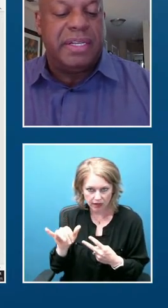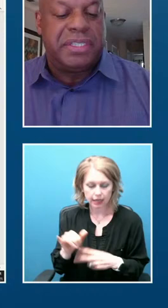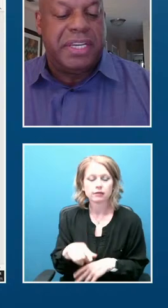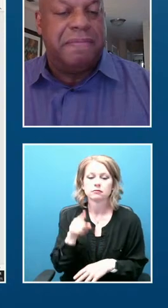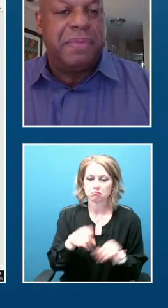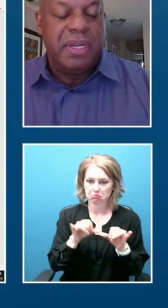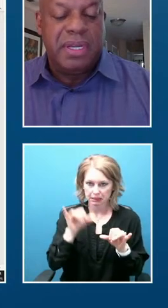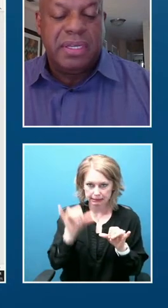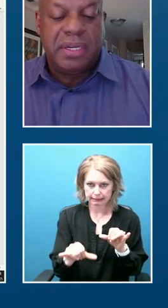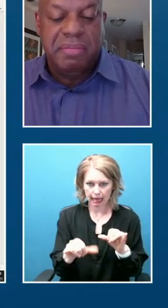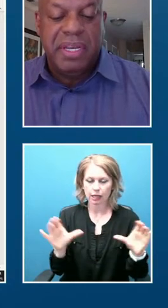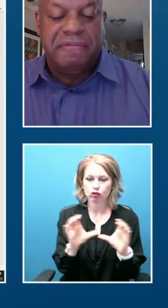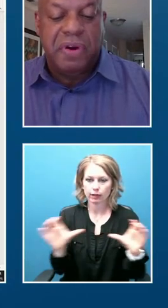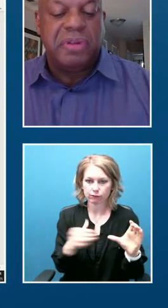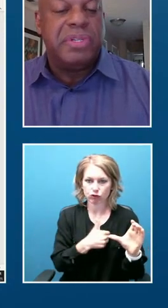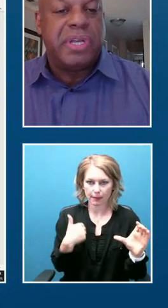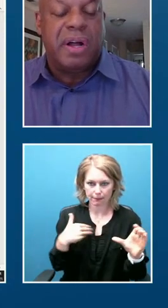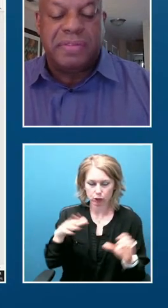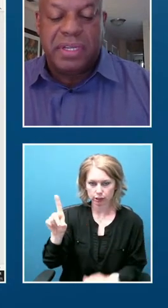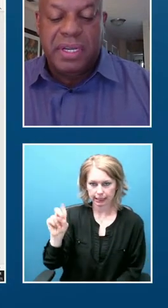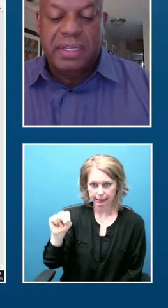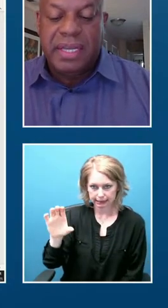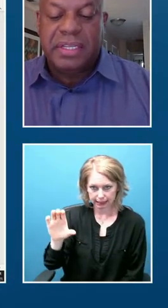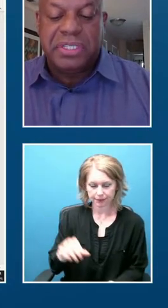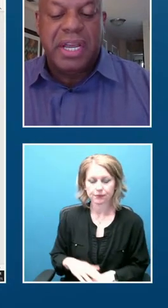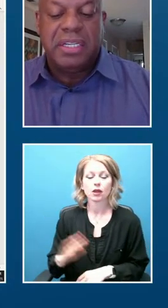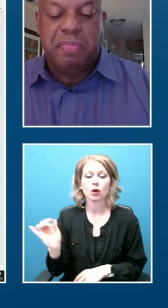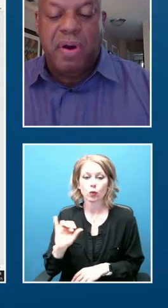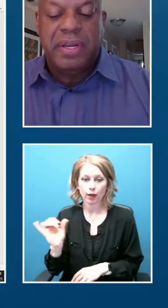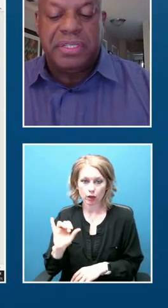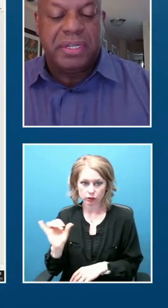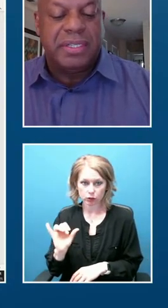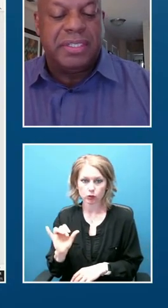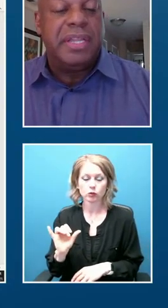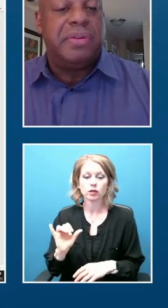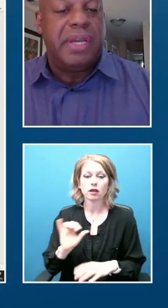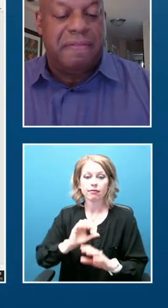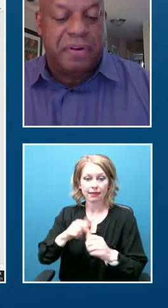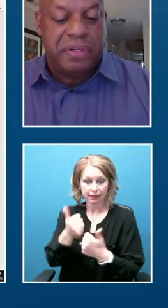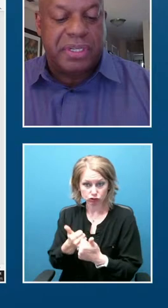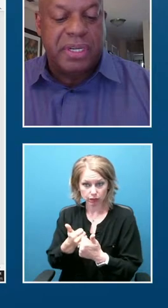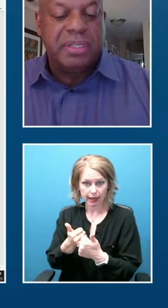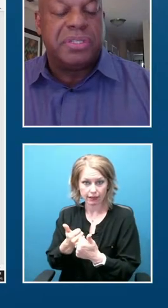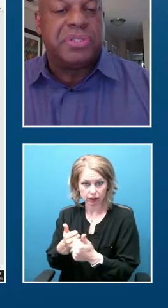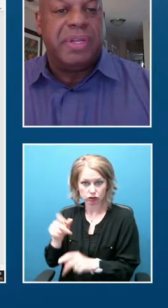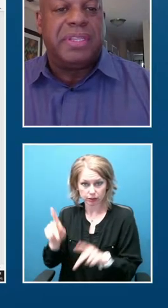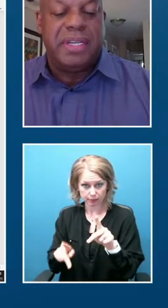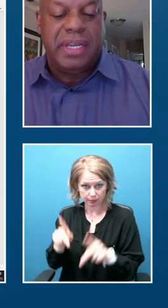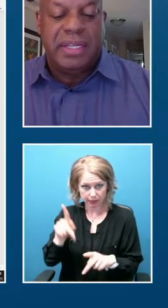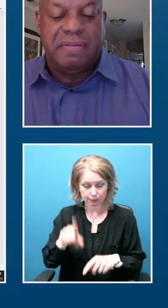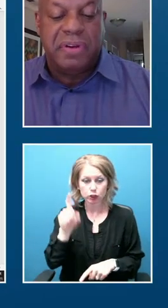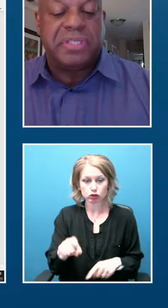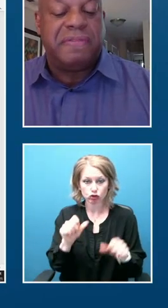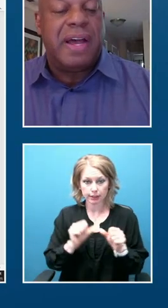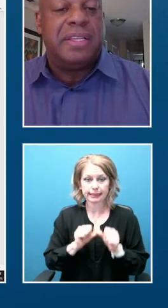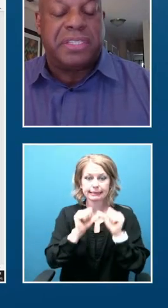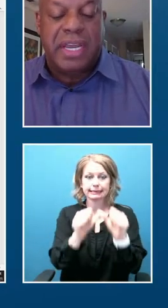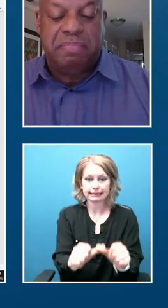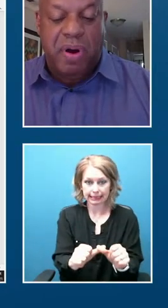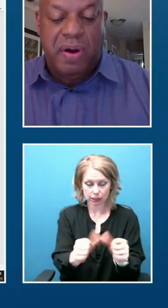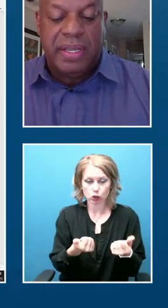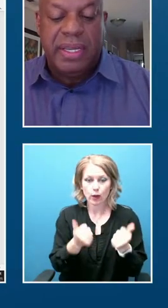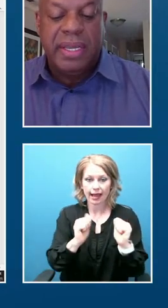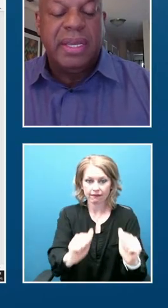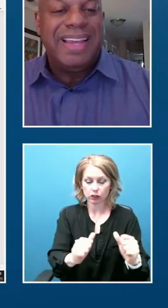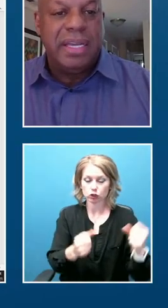the DNC. The committee further resolves that the challenged party should continue their efforts to strengthen and diversify the